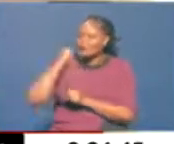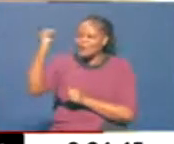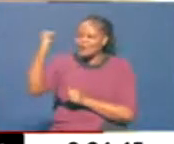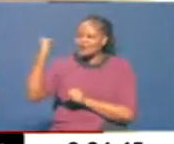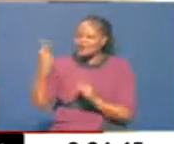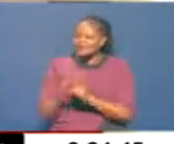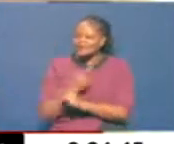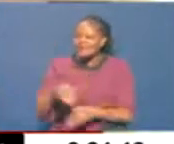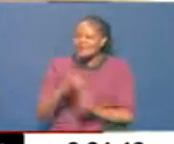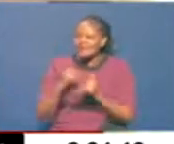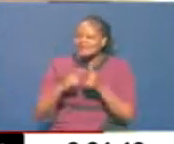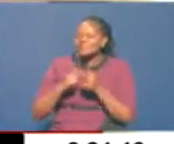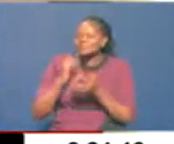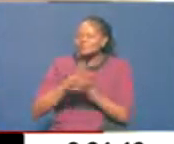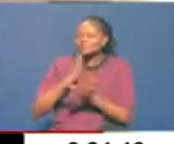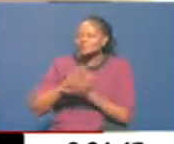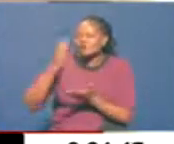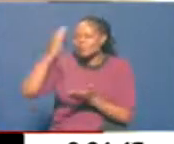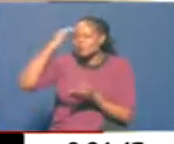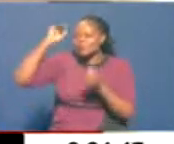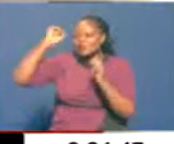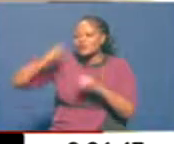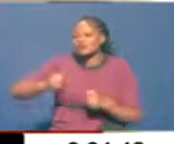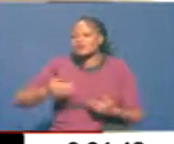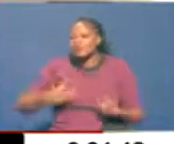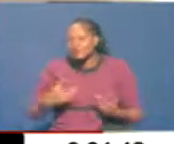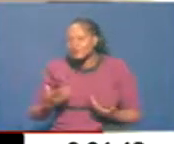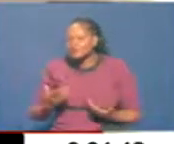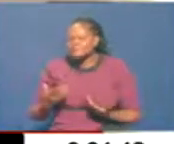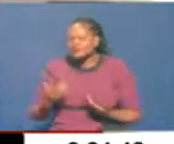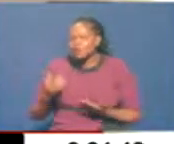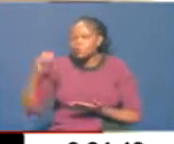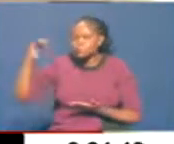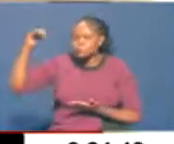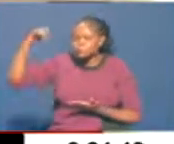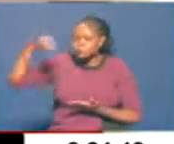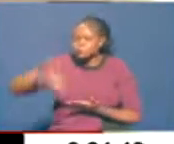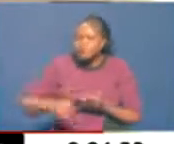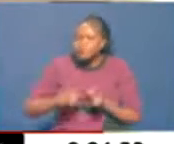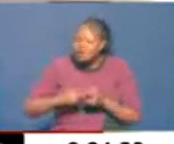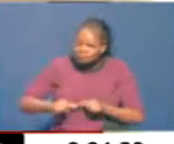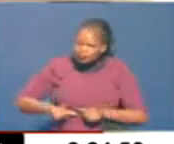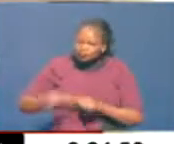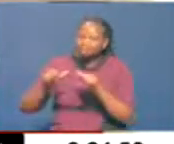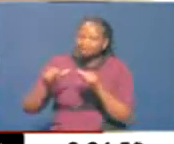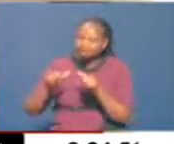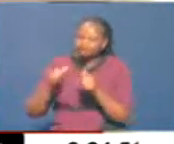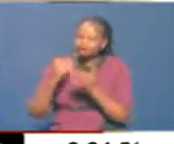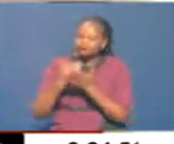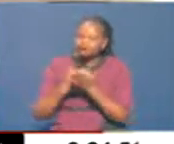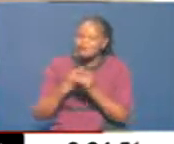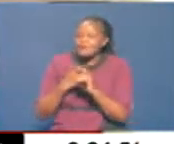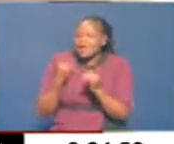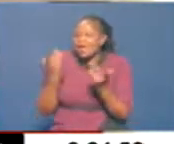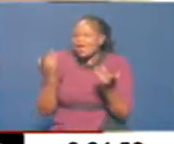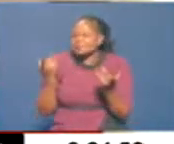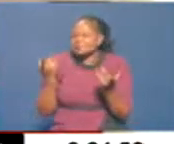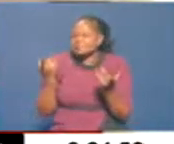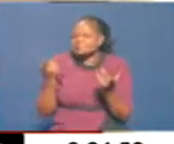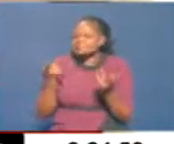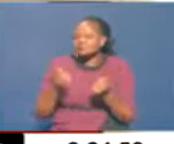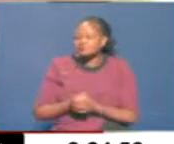manner, then I'm sure we'll be able to have, you know, a dropping down of this curve and a continuous decline. Mm-hmm. However, on the flip side,